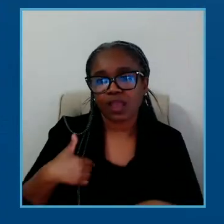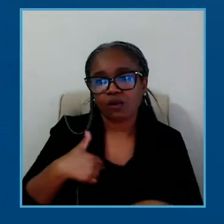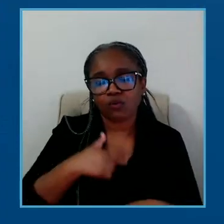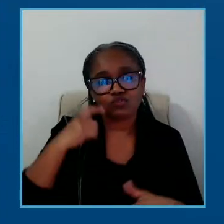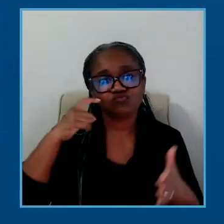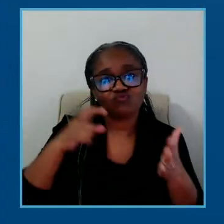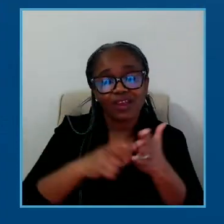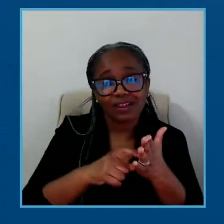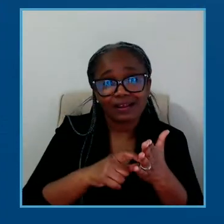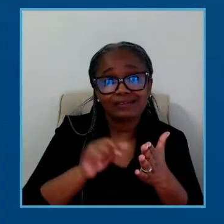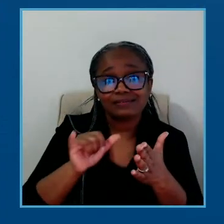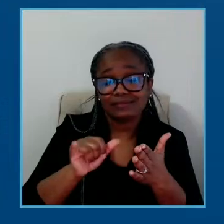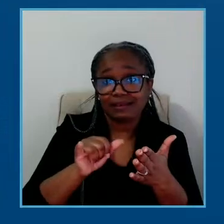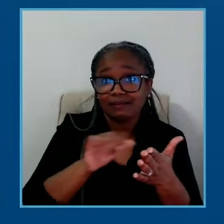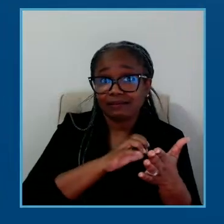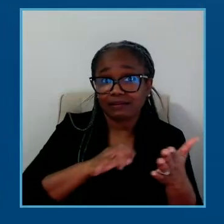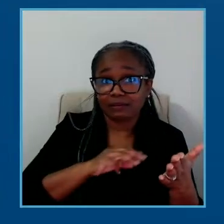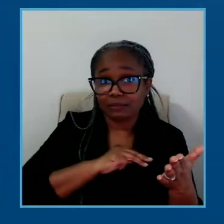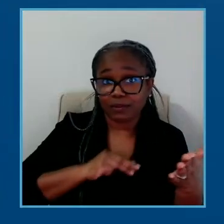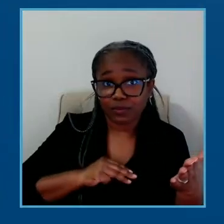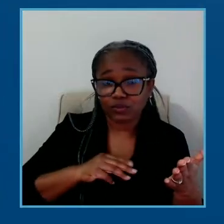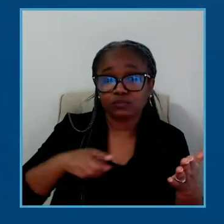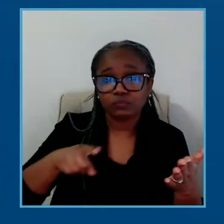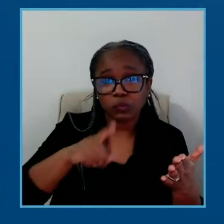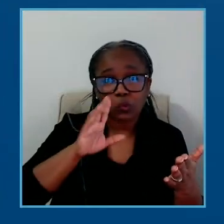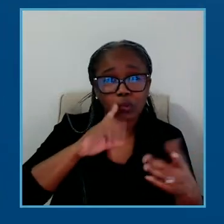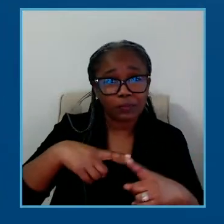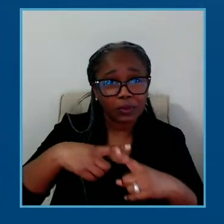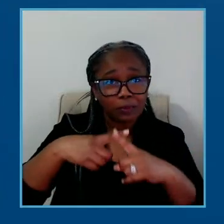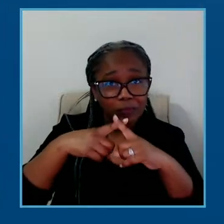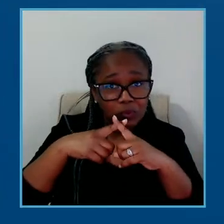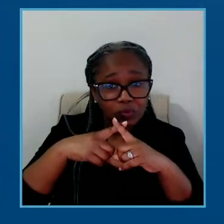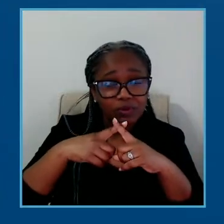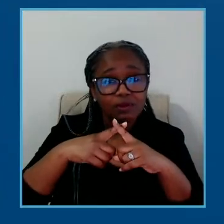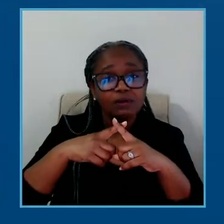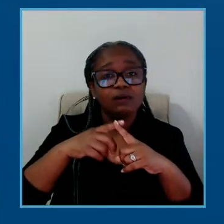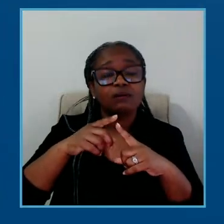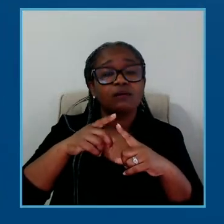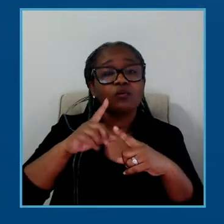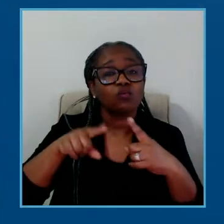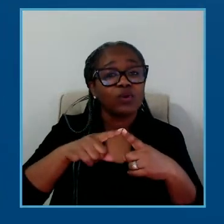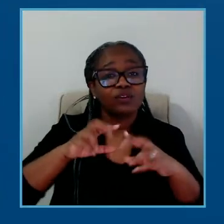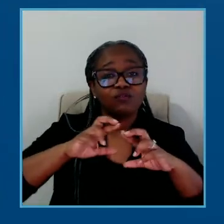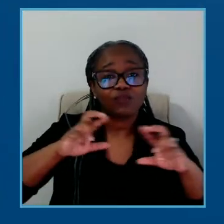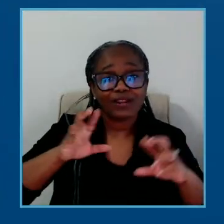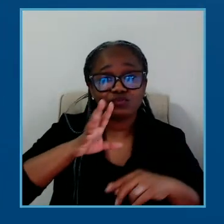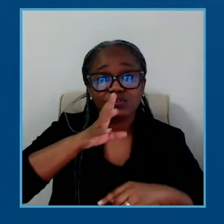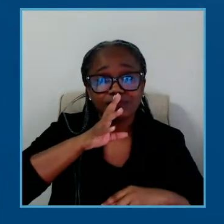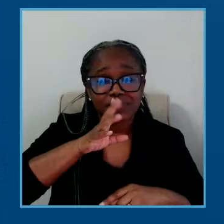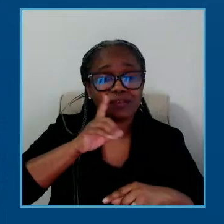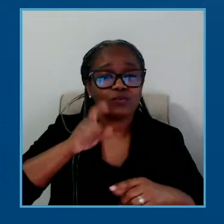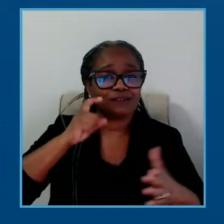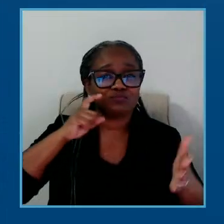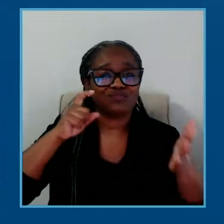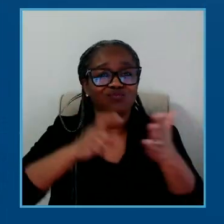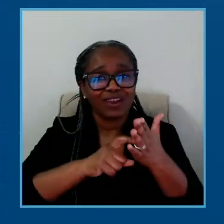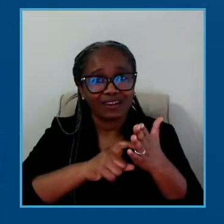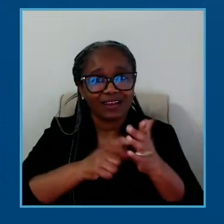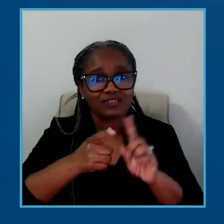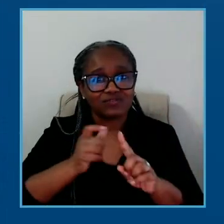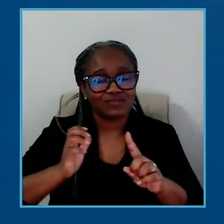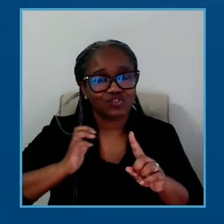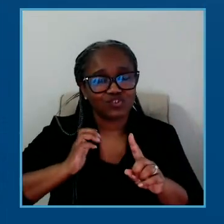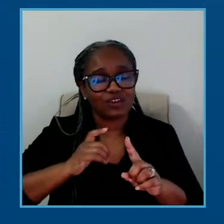speak, at which point they will be introduced and unmuted by the production team. If a member would like to be